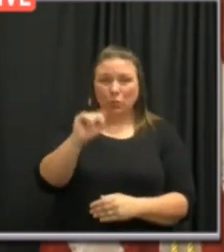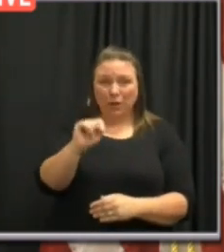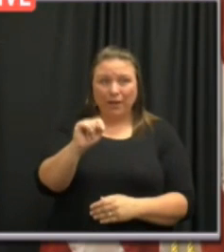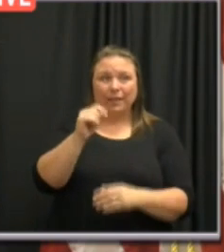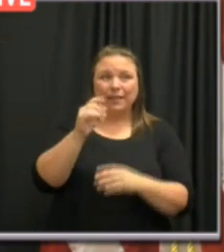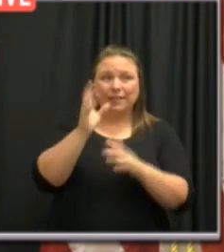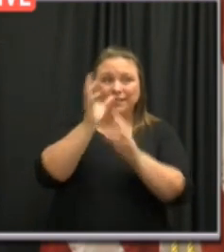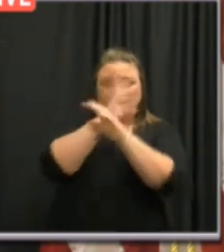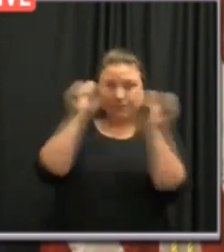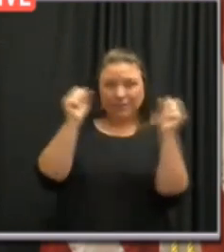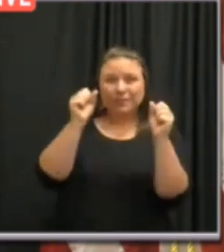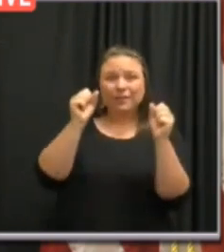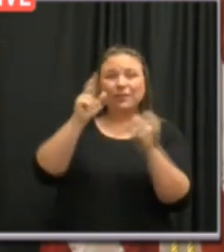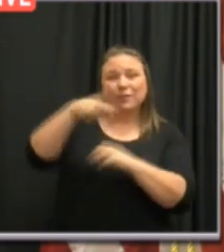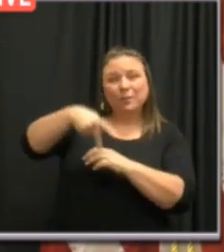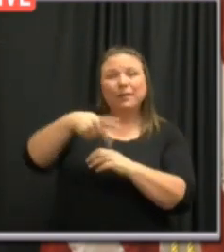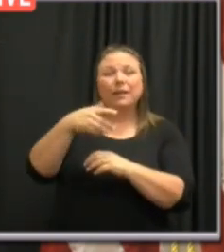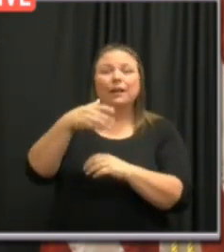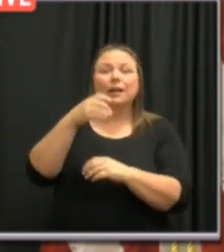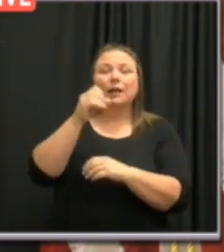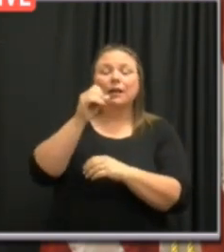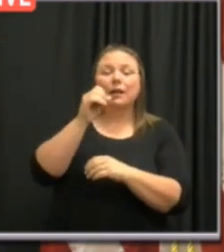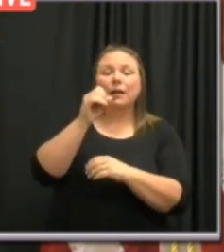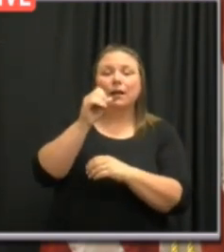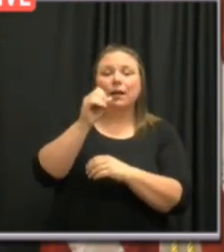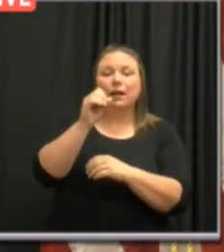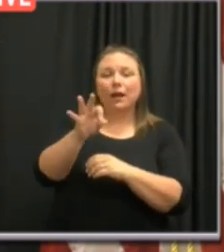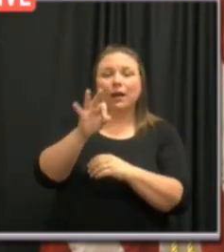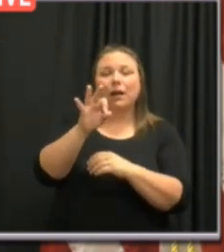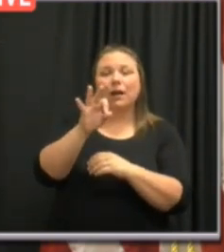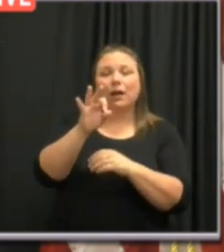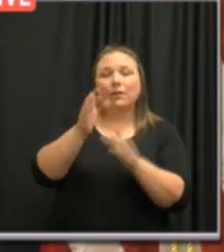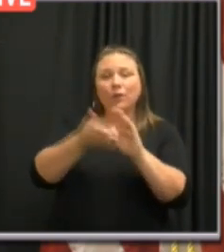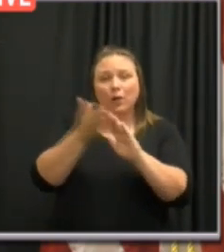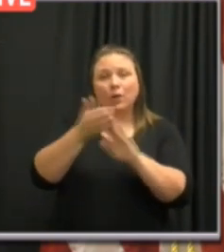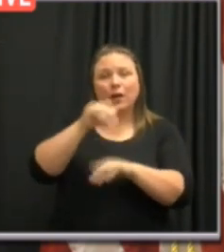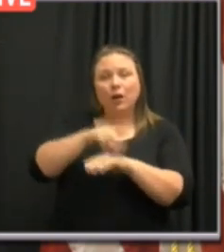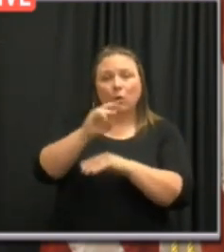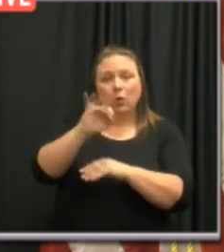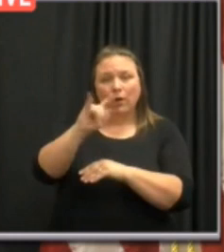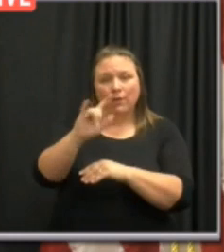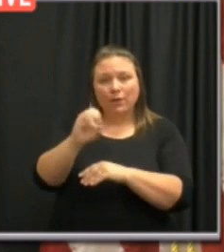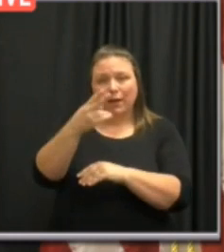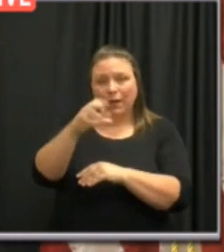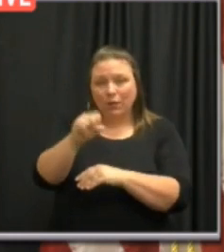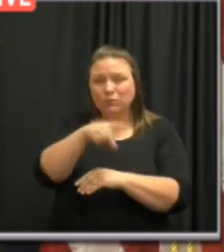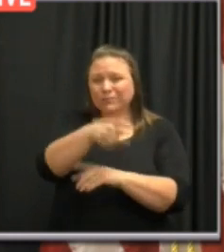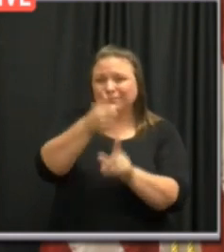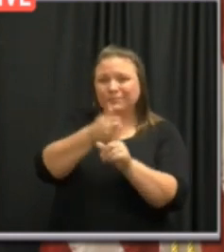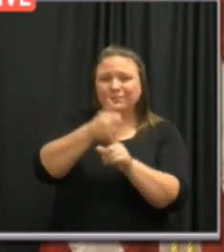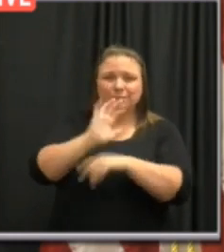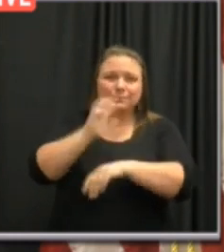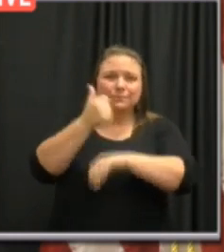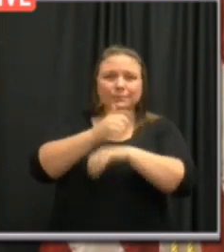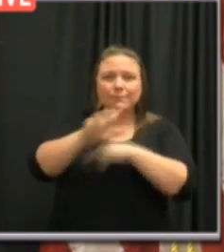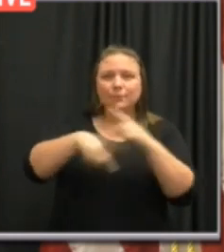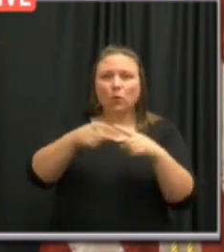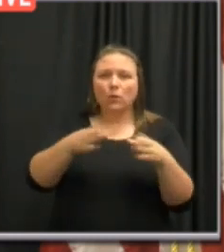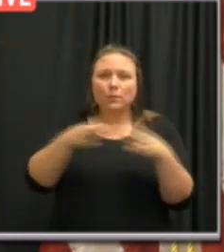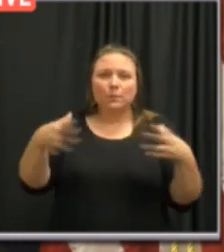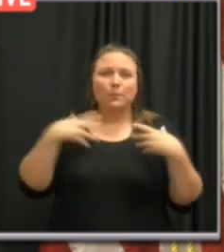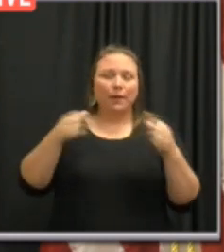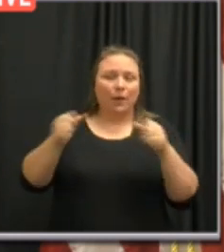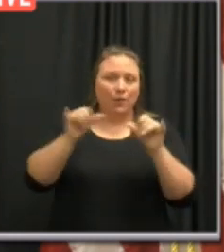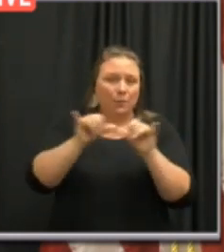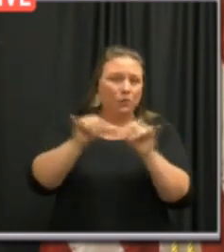President of Operations at Waffle House. Ken has joined us to talk about the public health measures in place at all their restaurants in Middle